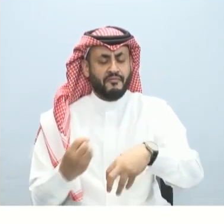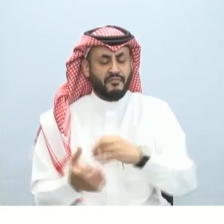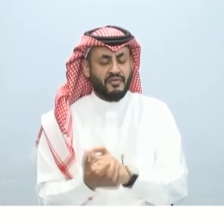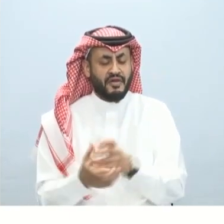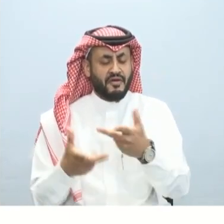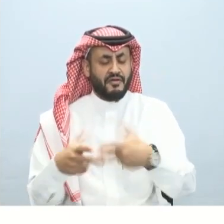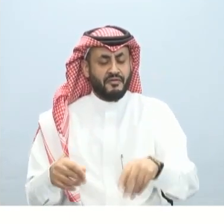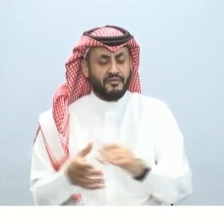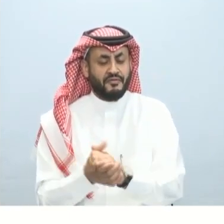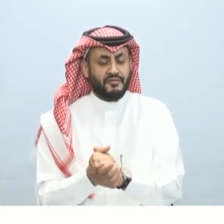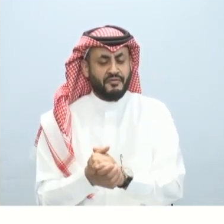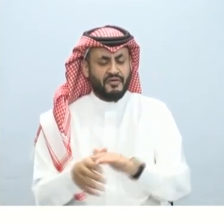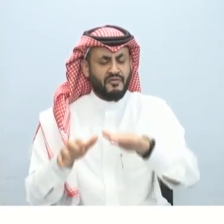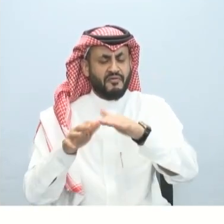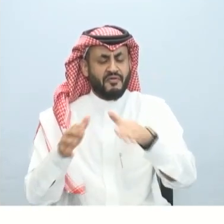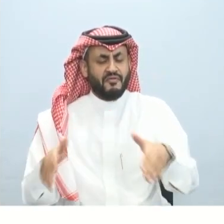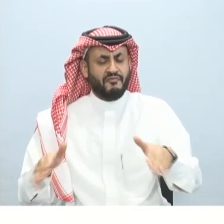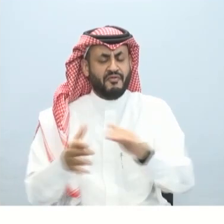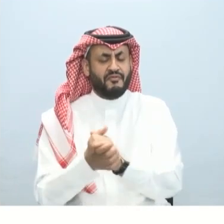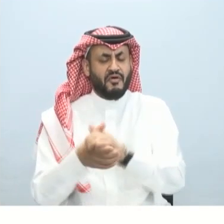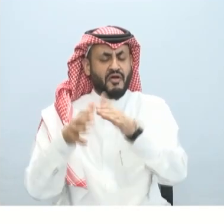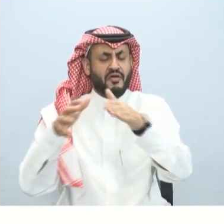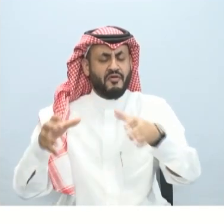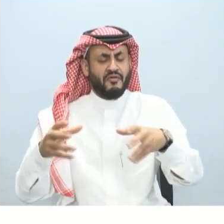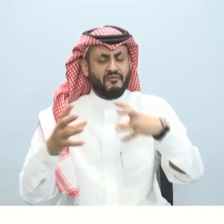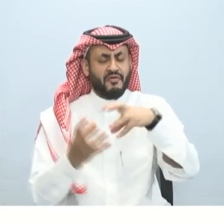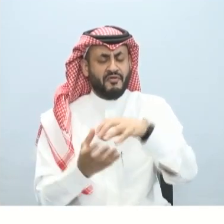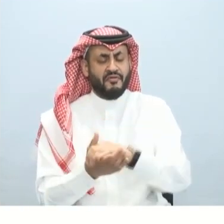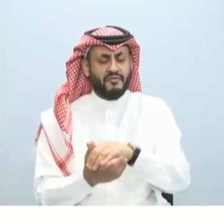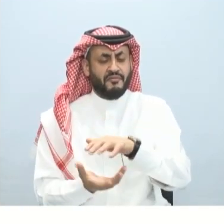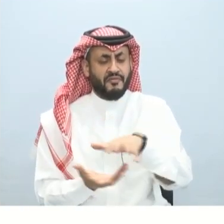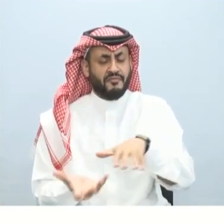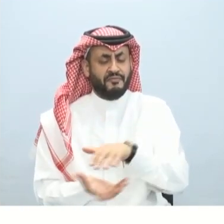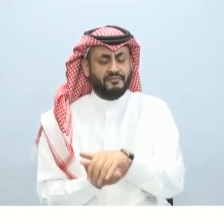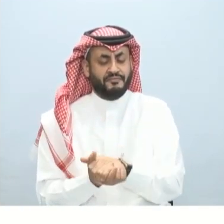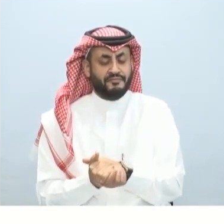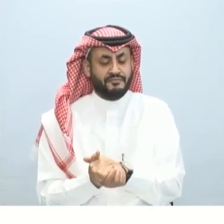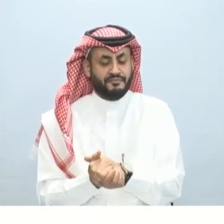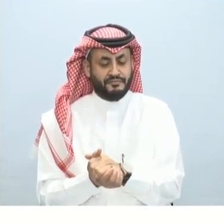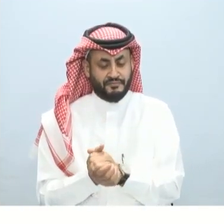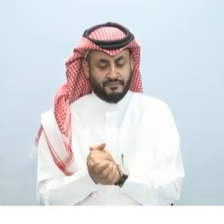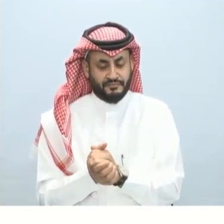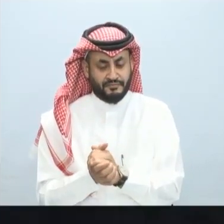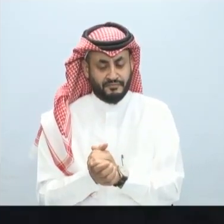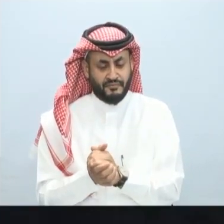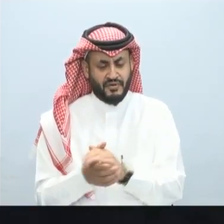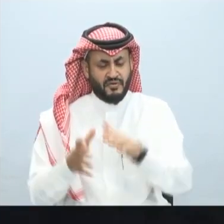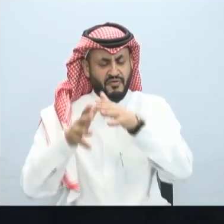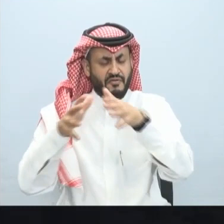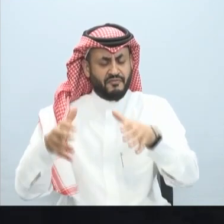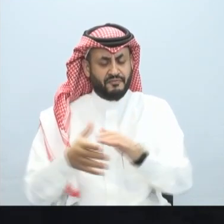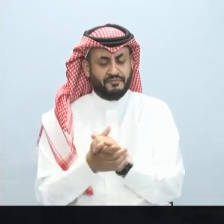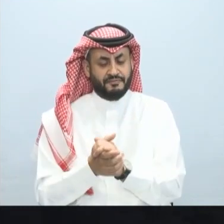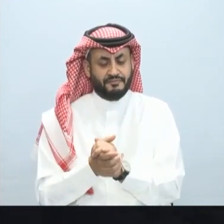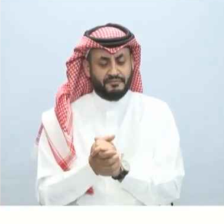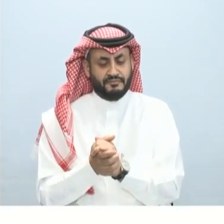part, geographical features or special facts. Now, for example, we know that Mercury has a rocky atmosphere.